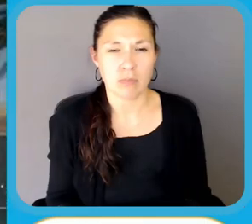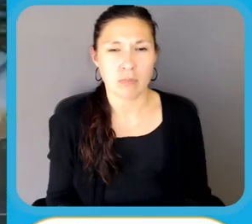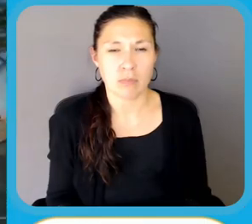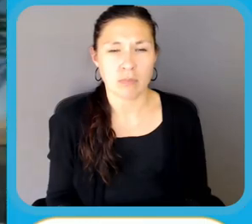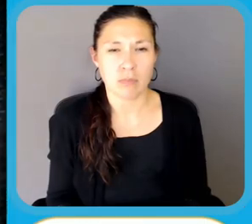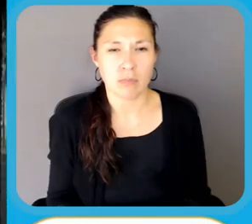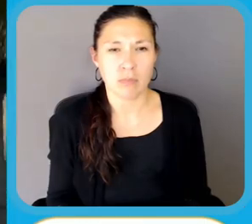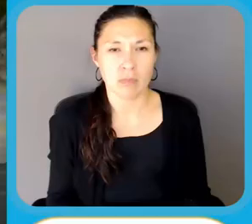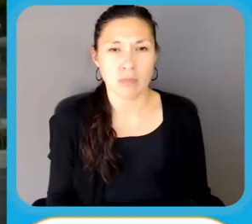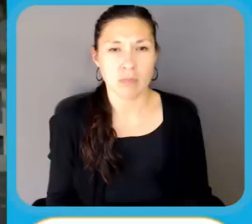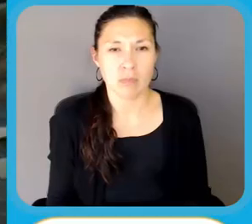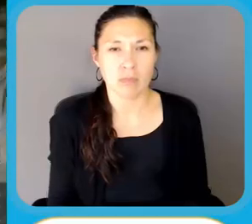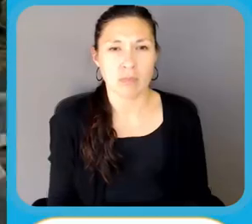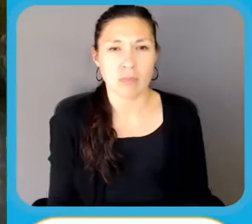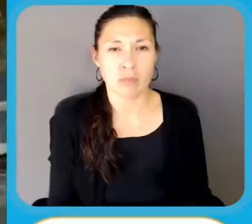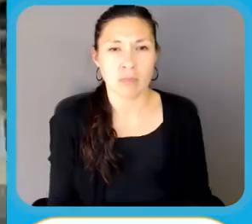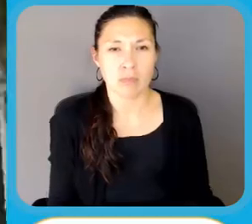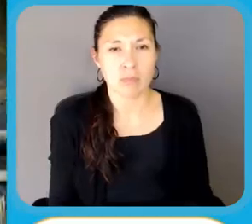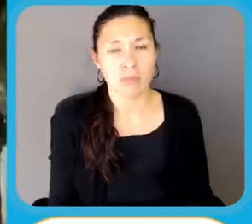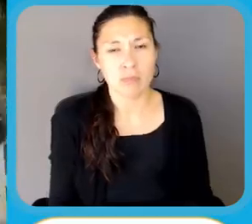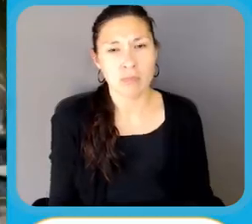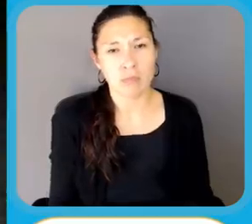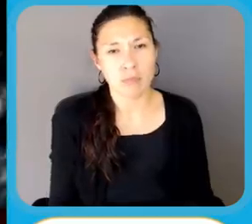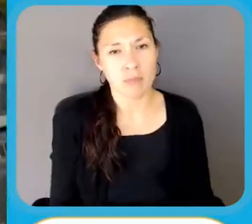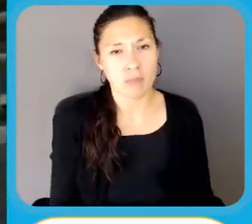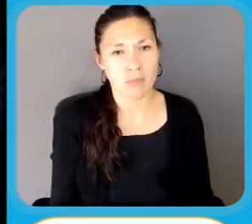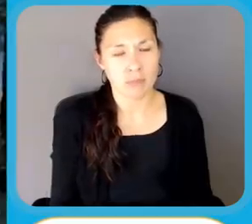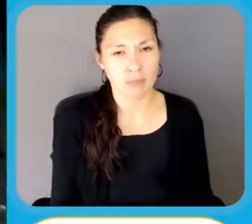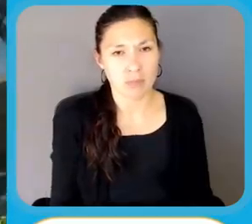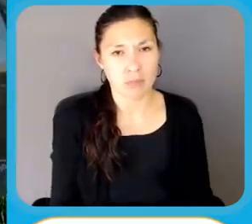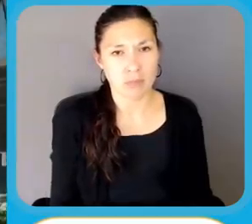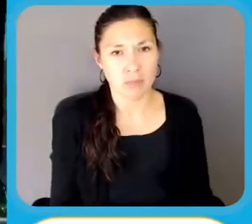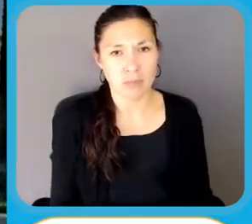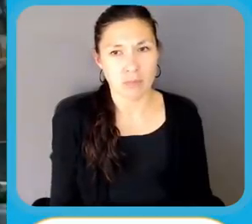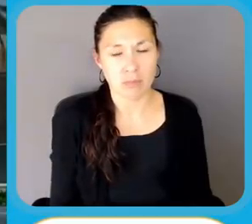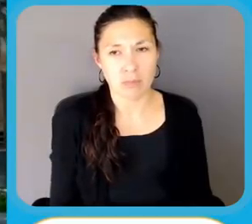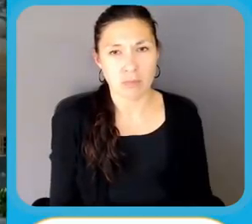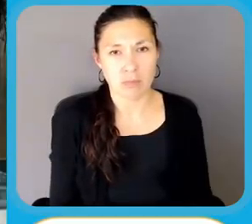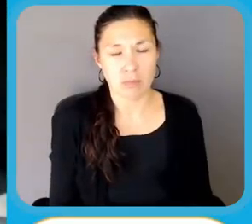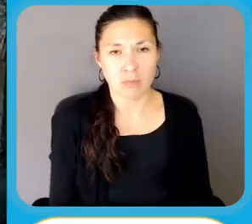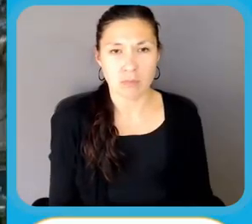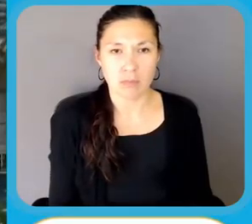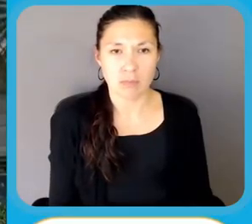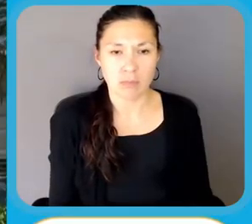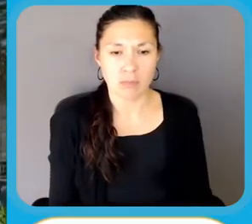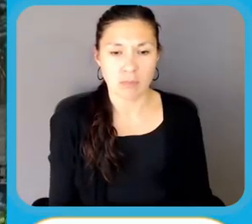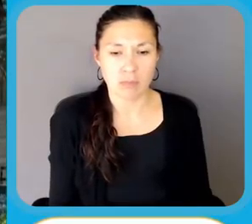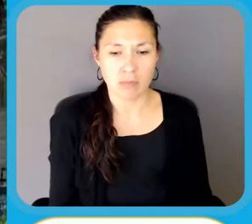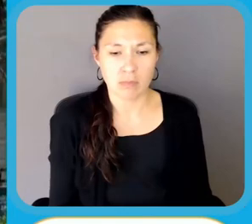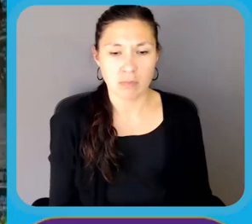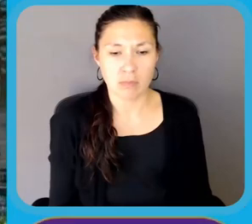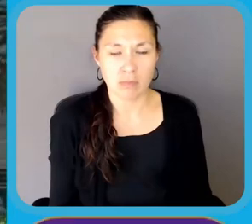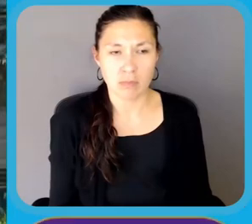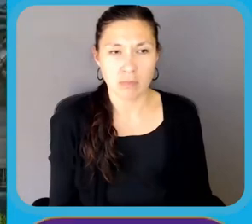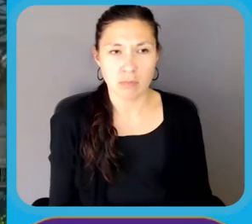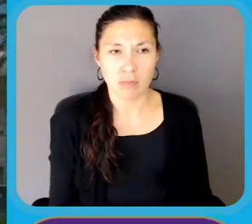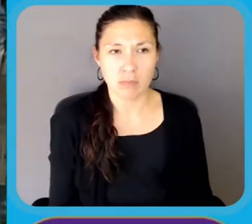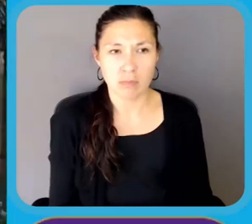aseguranza, por no seguir pagándonos, pero como Unión nos preparamos a